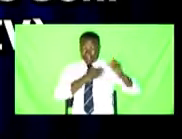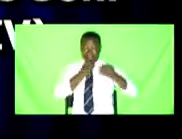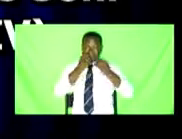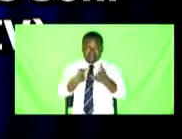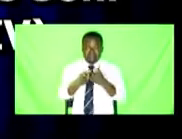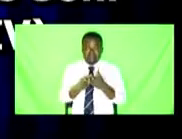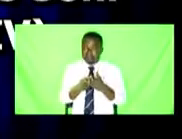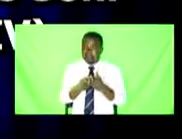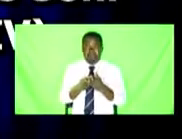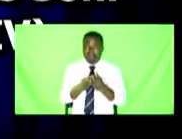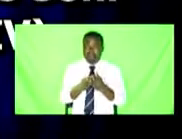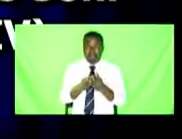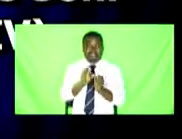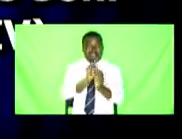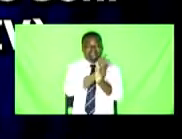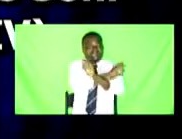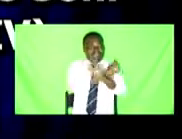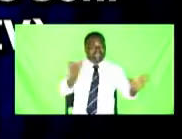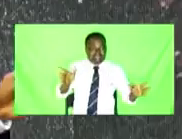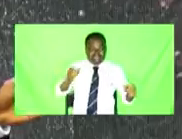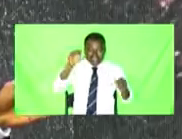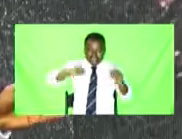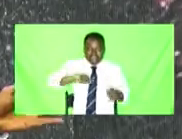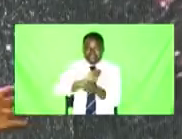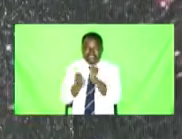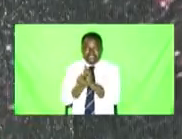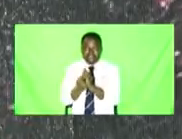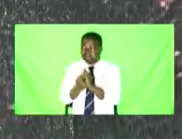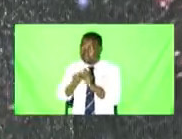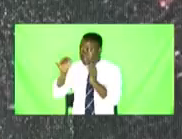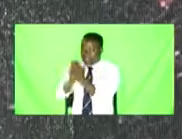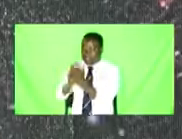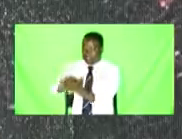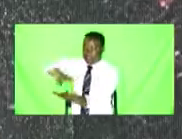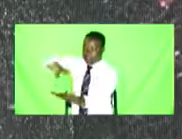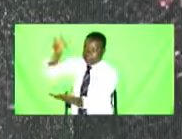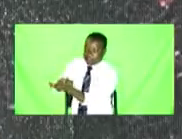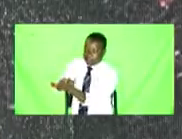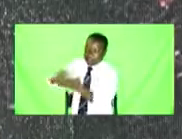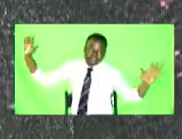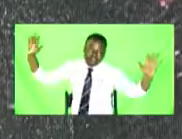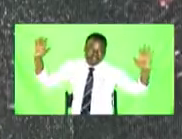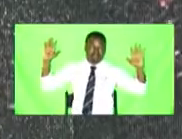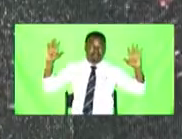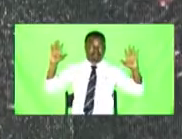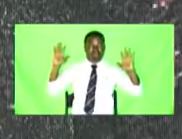will be able to change it. It is settled. Now the next verse.